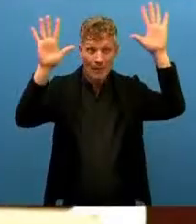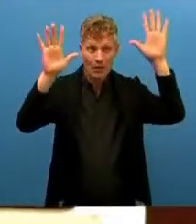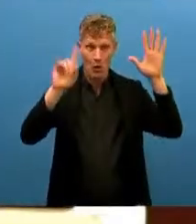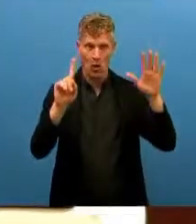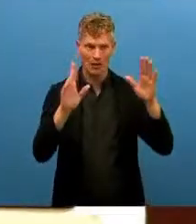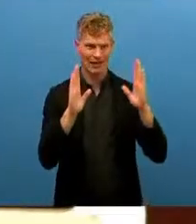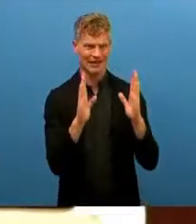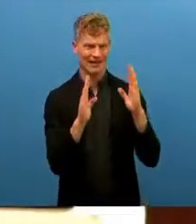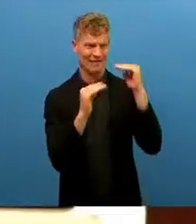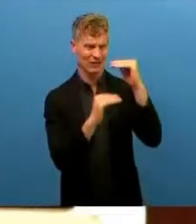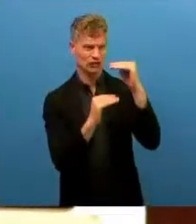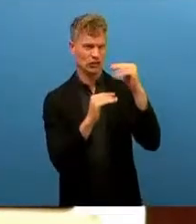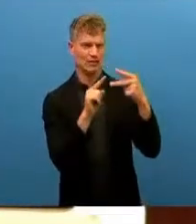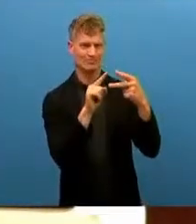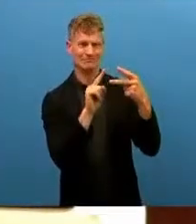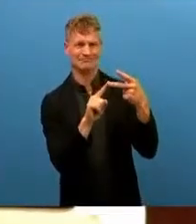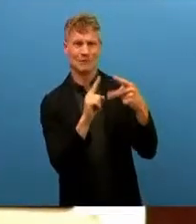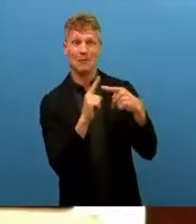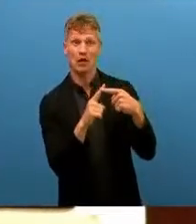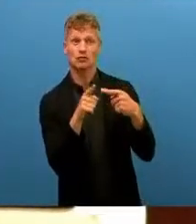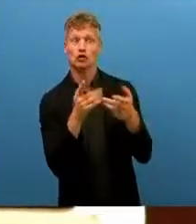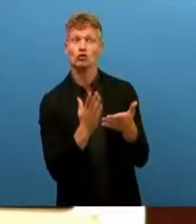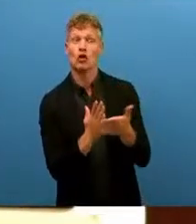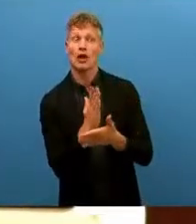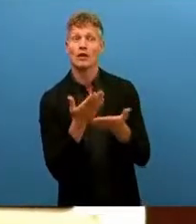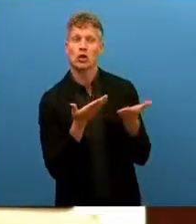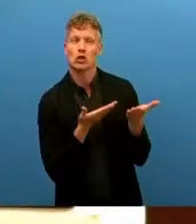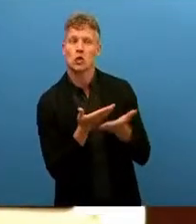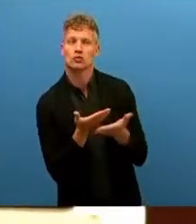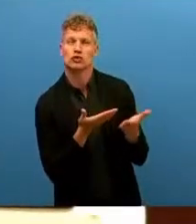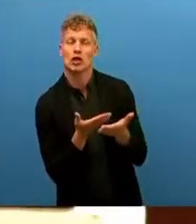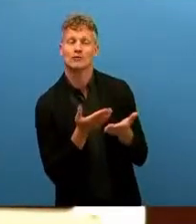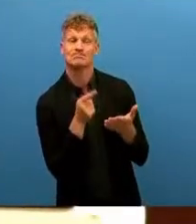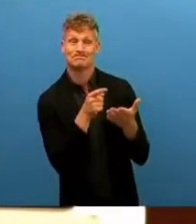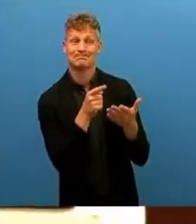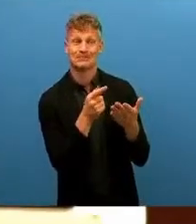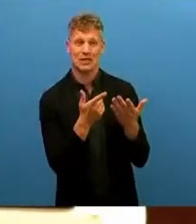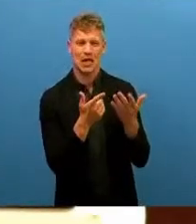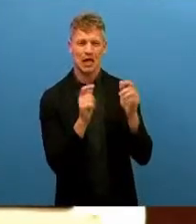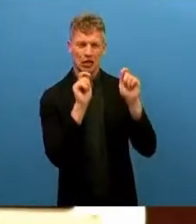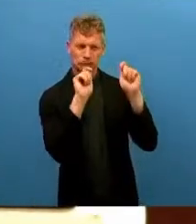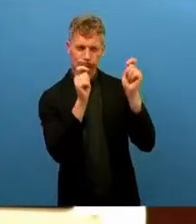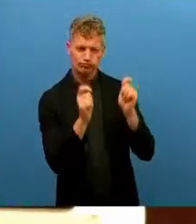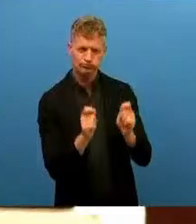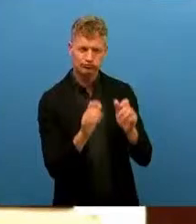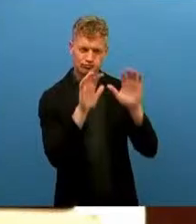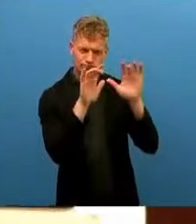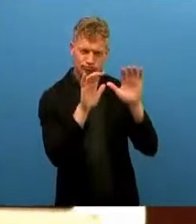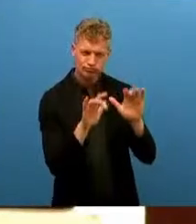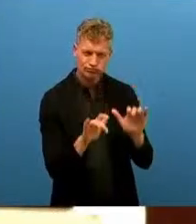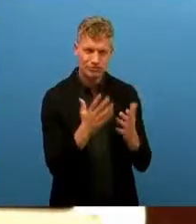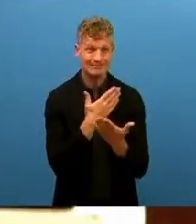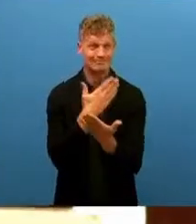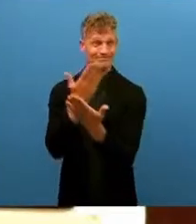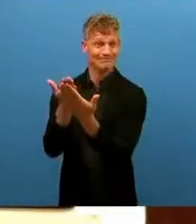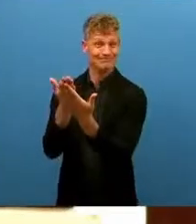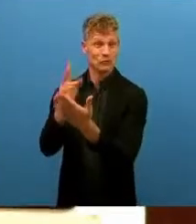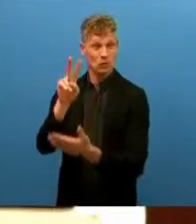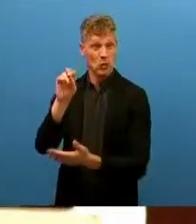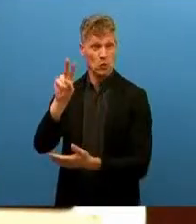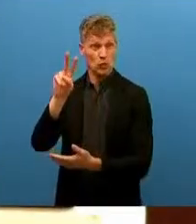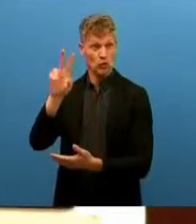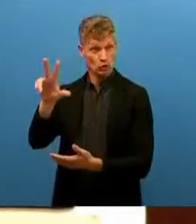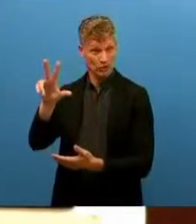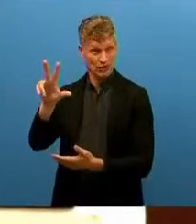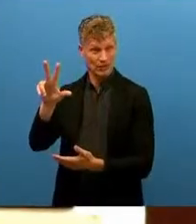was submitted to Parliament in 2023. We were happy that the Constitutional Law Committee decided to hear EMRIP, and we wish to